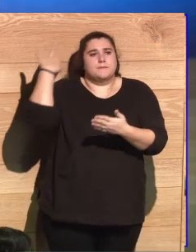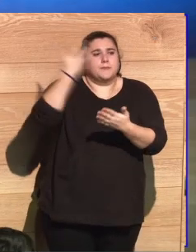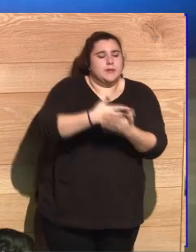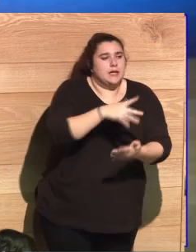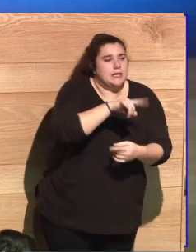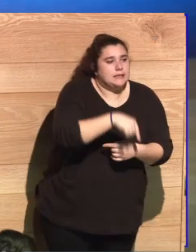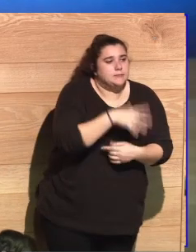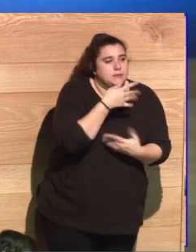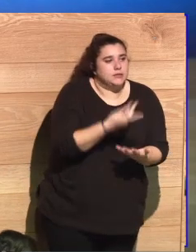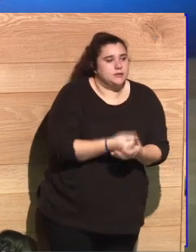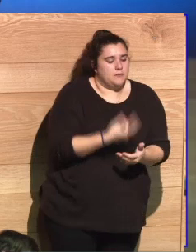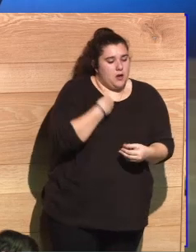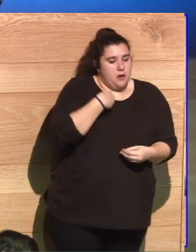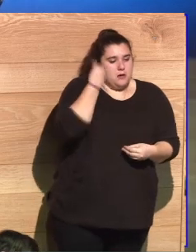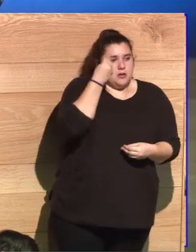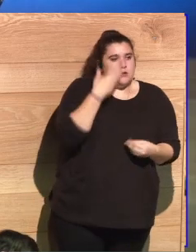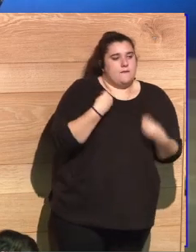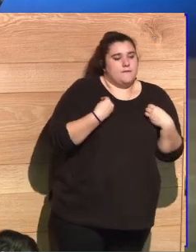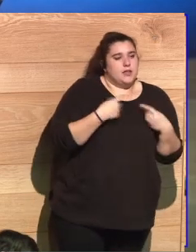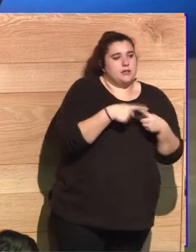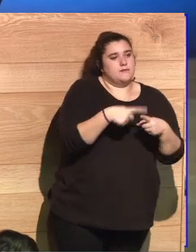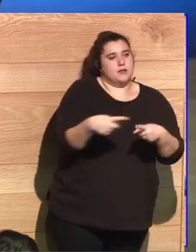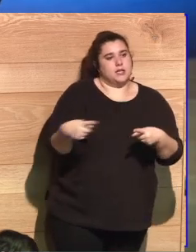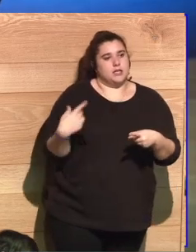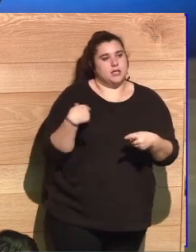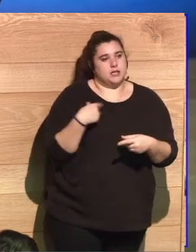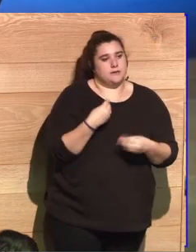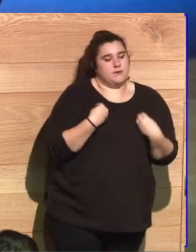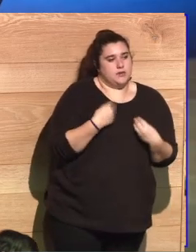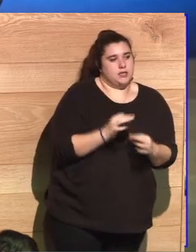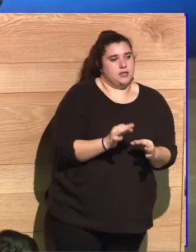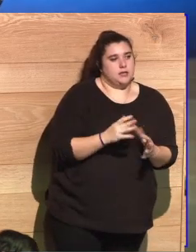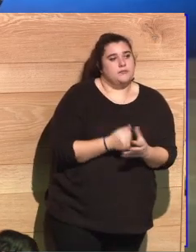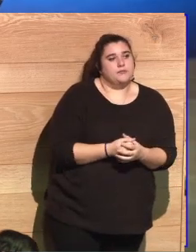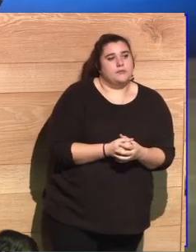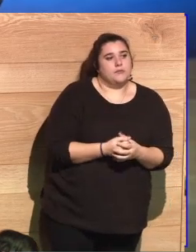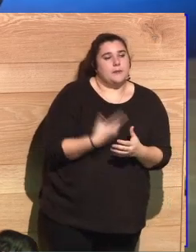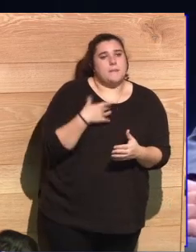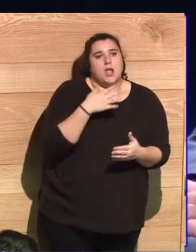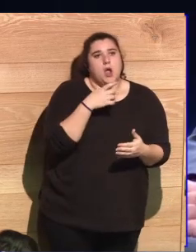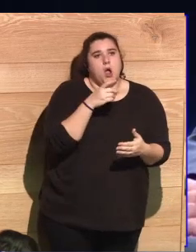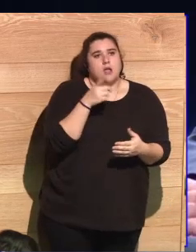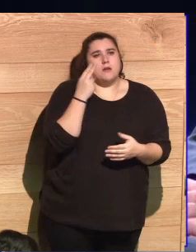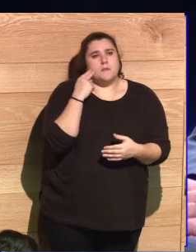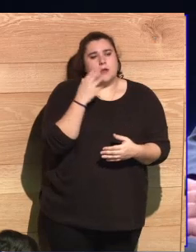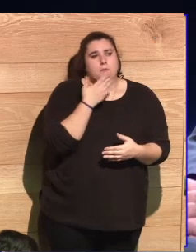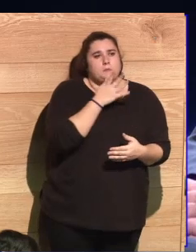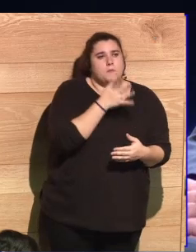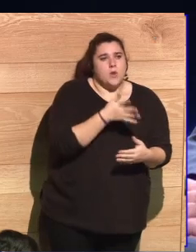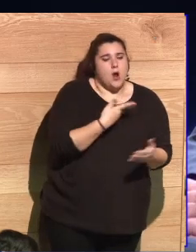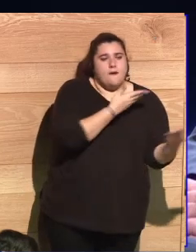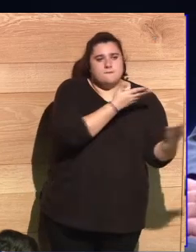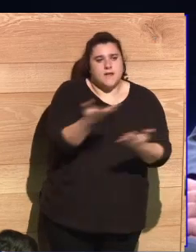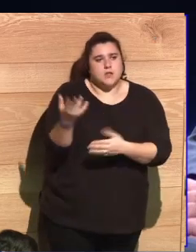consequence of what you've lived? I think that I've lived some lives, but I'm still afraid of